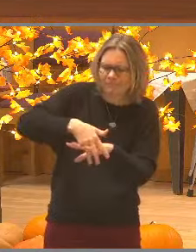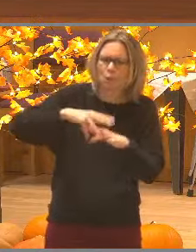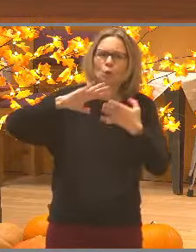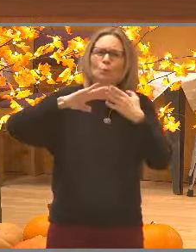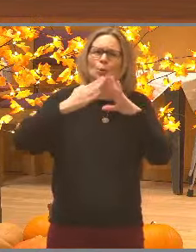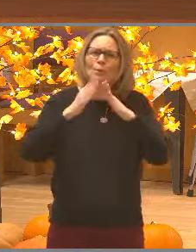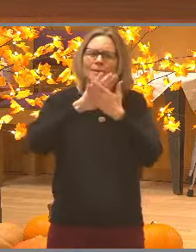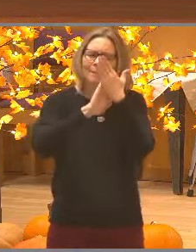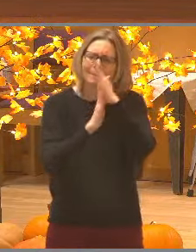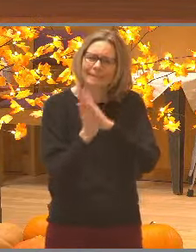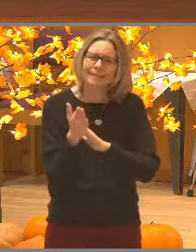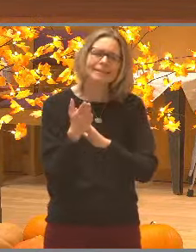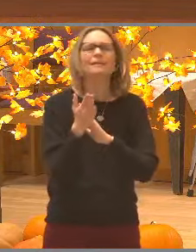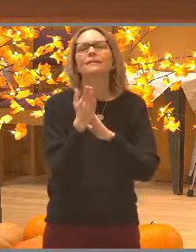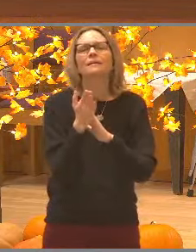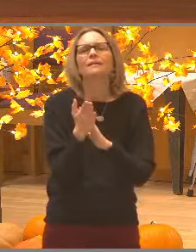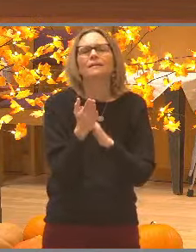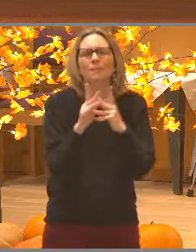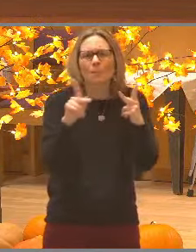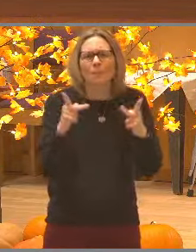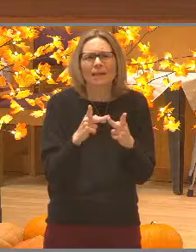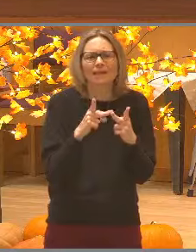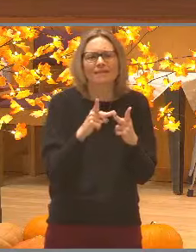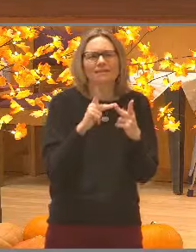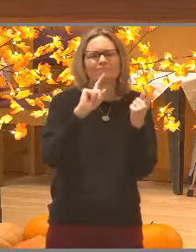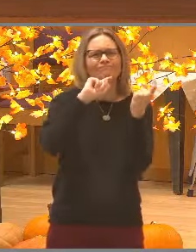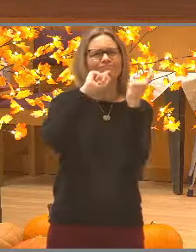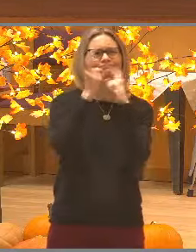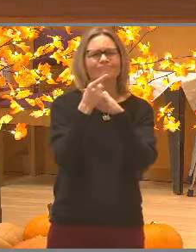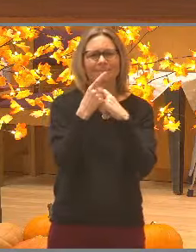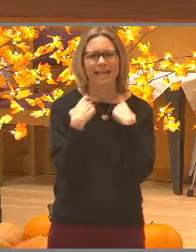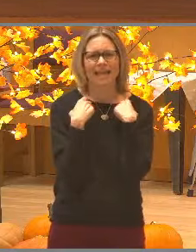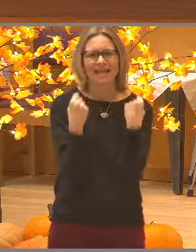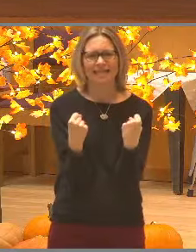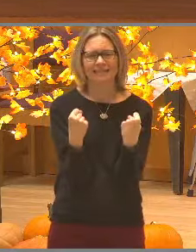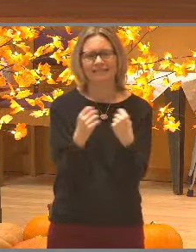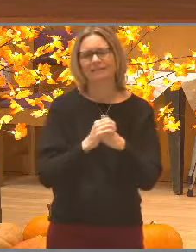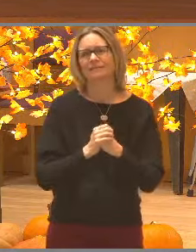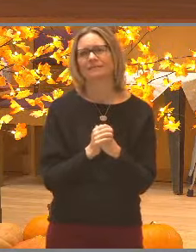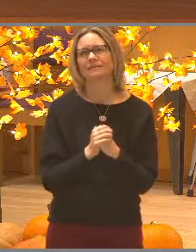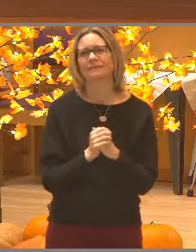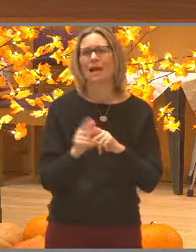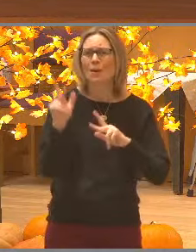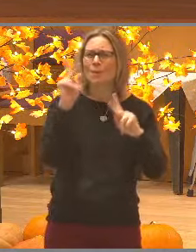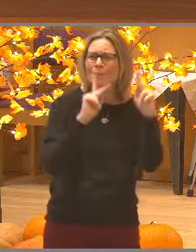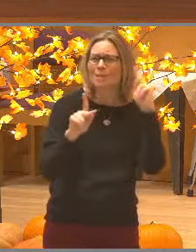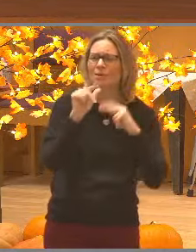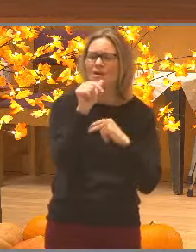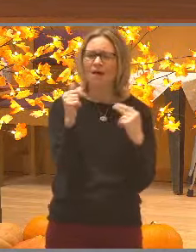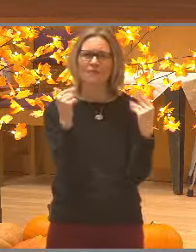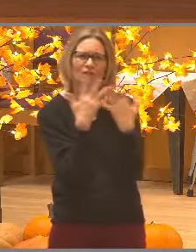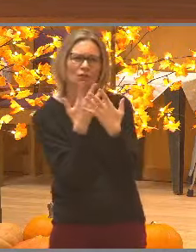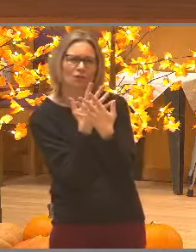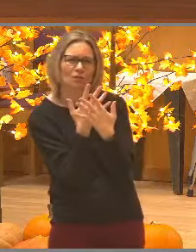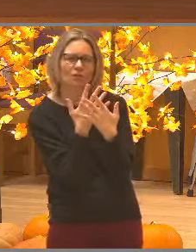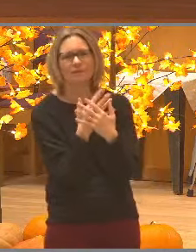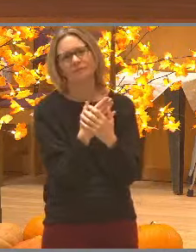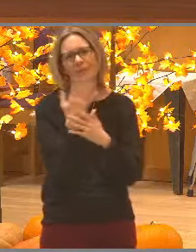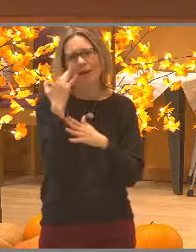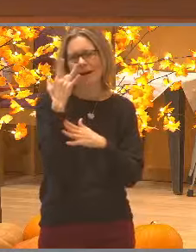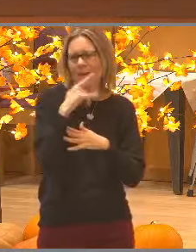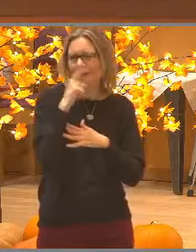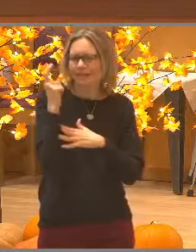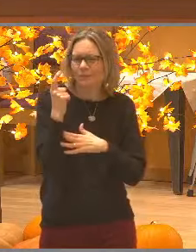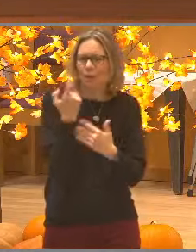be an agent of transformation and healing. A people who are not fearful anymore because we